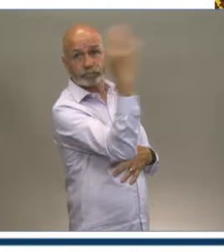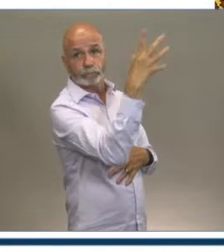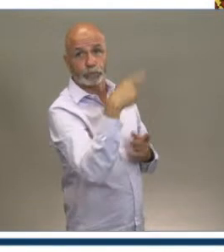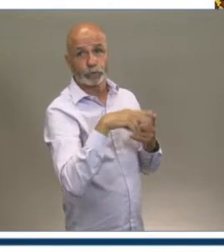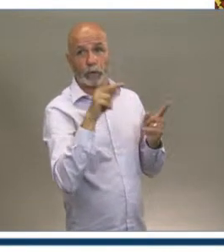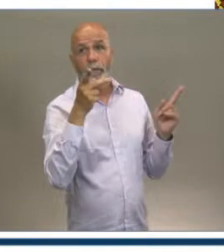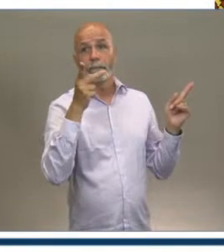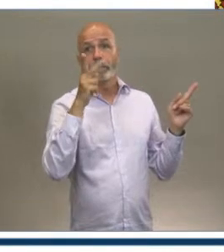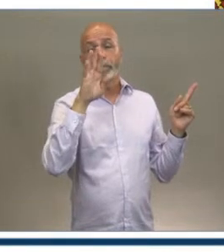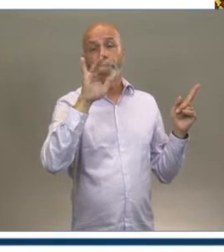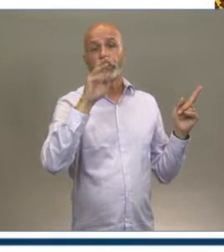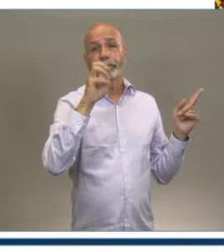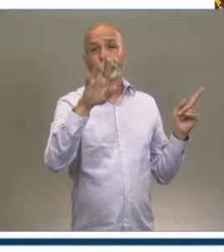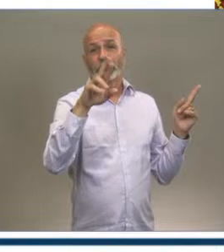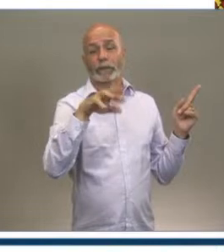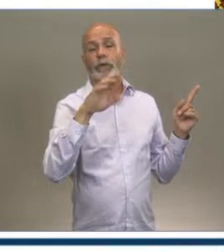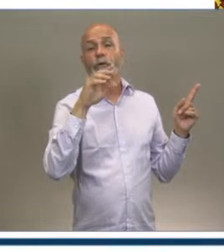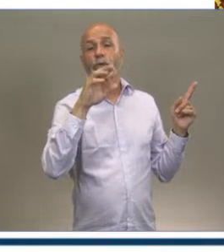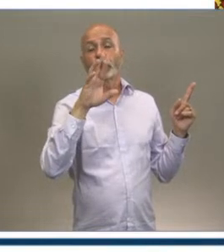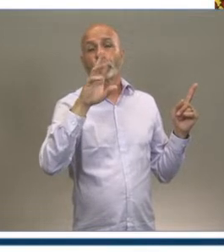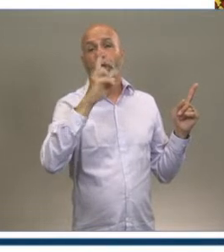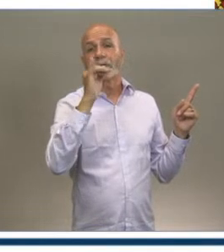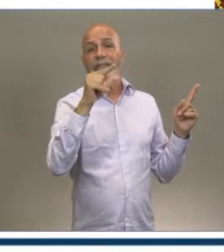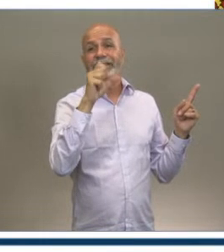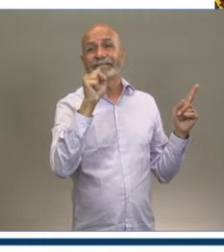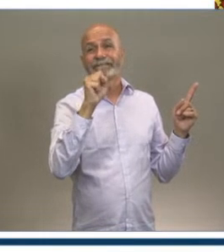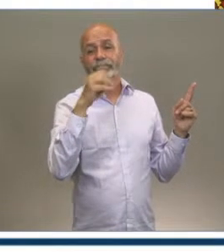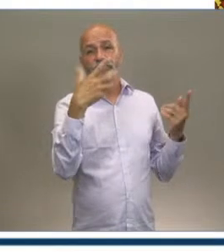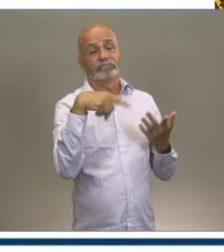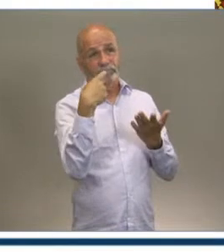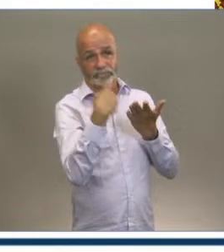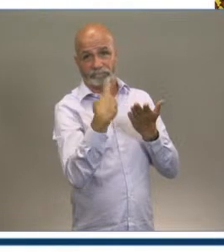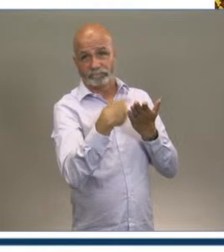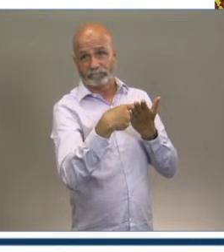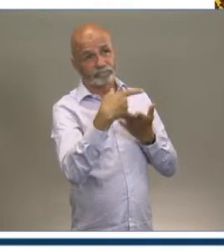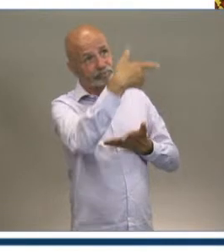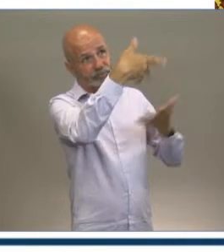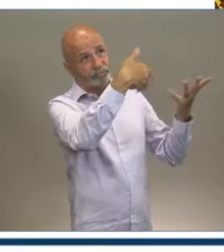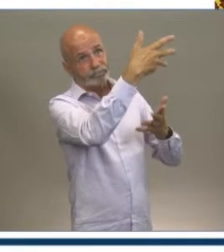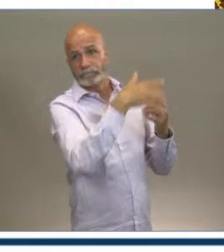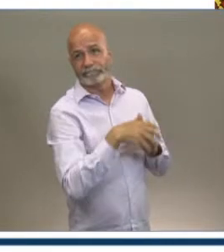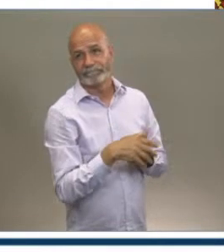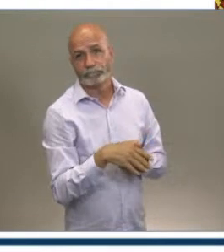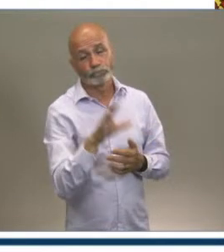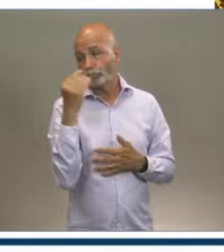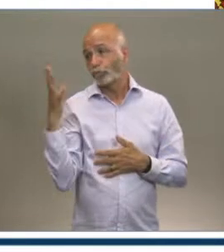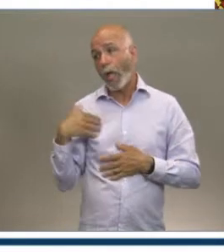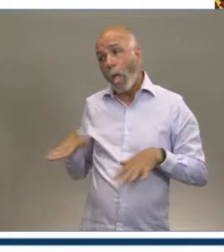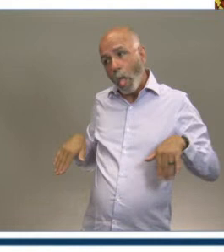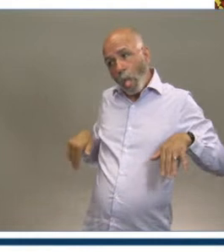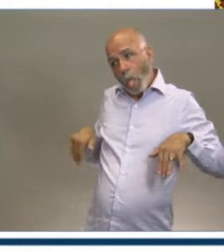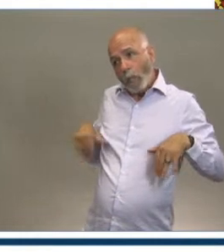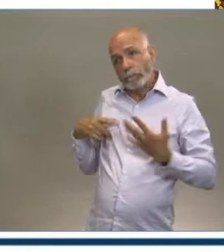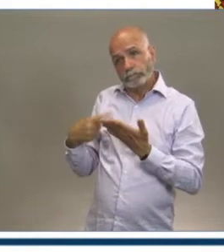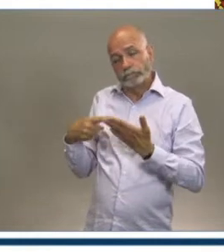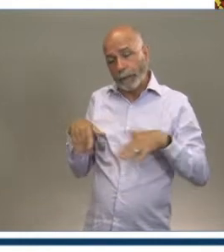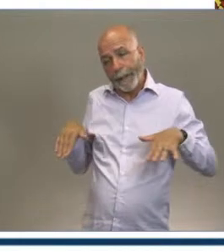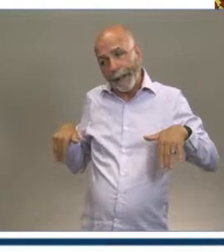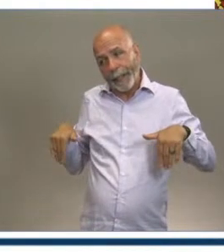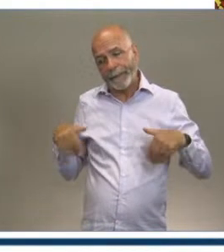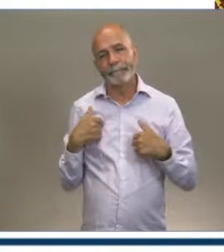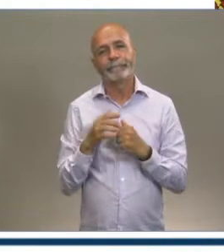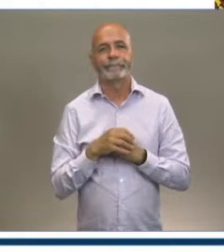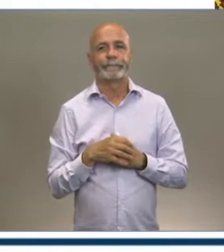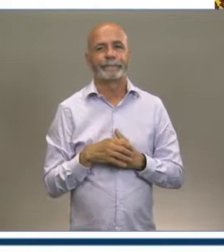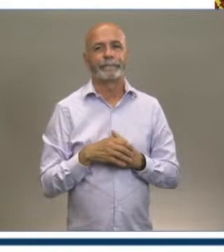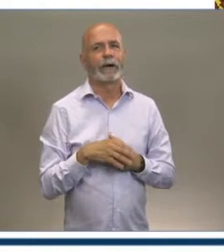If so, when, and how did the conversation go? No, I didn't. Go ahead with your follow-up, Andrew. Why